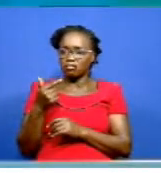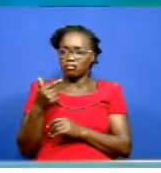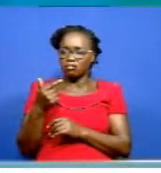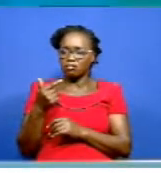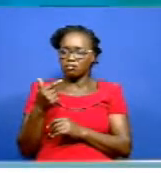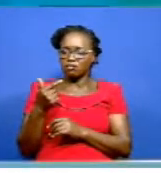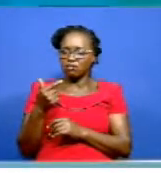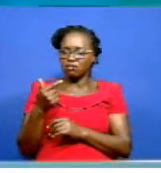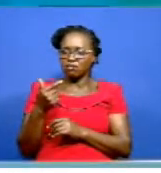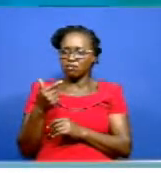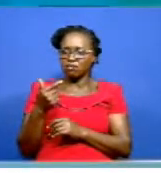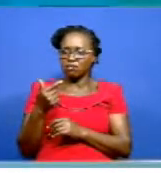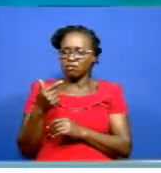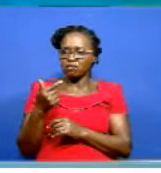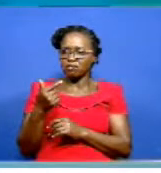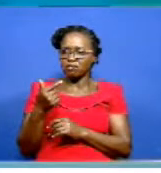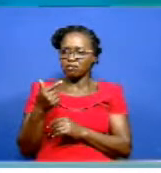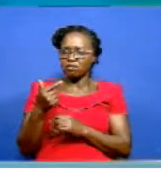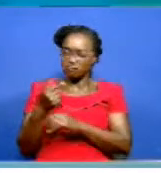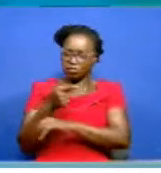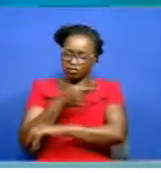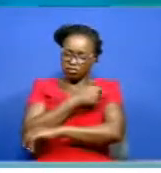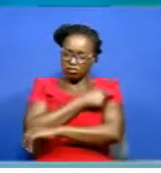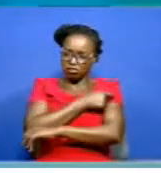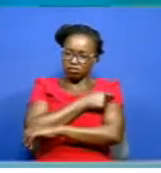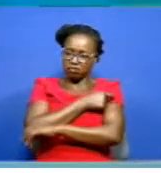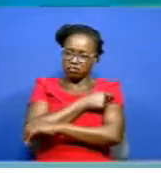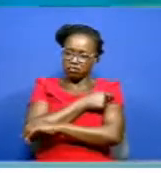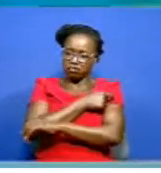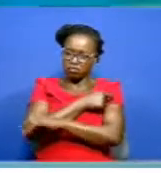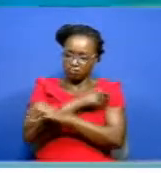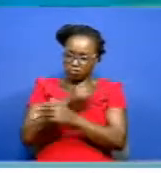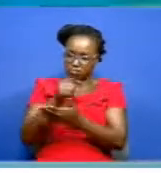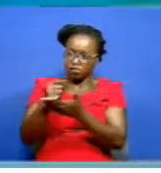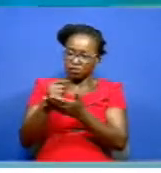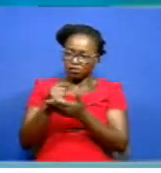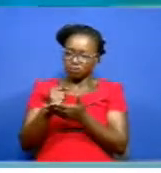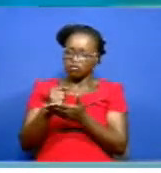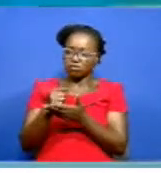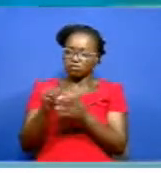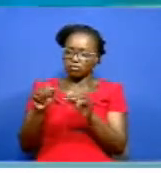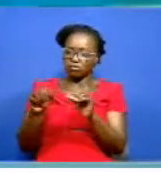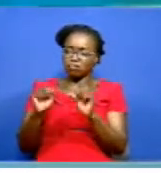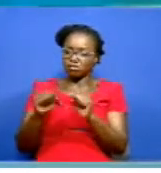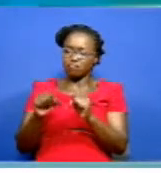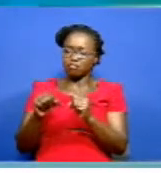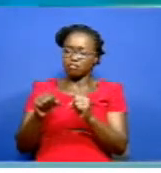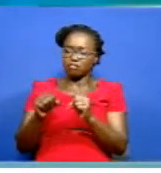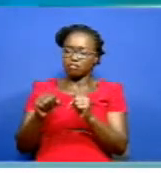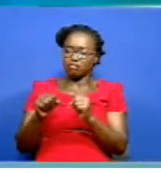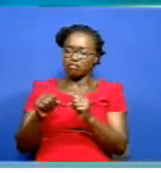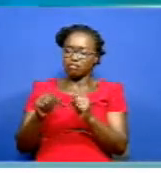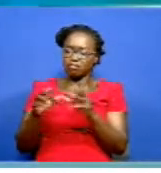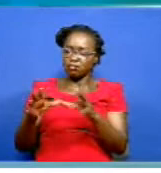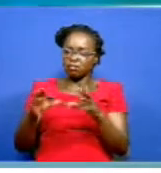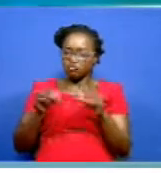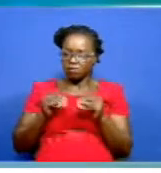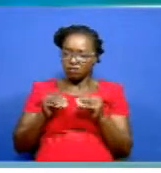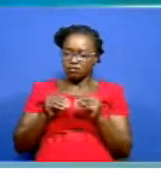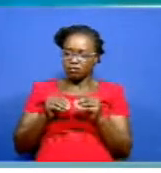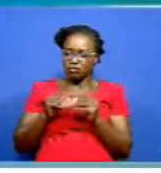we could take the vaccine, and that is going to assist us in reducing the severity of the